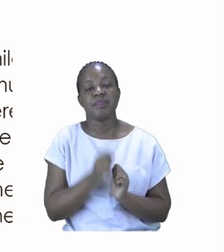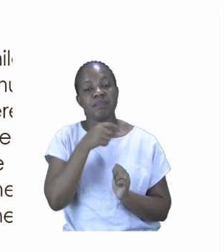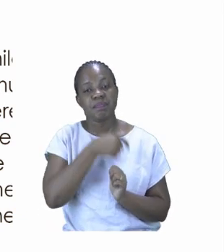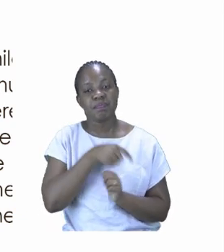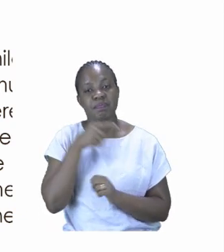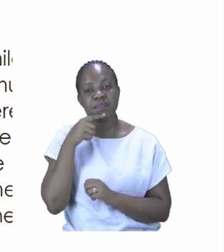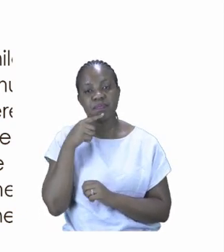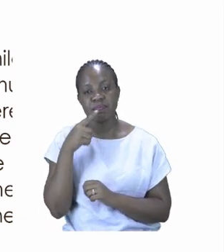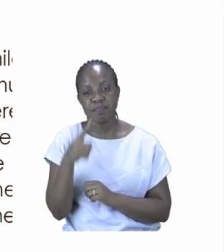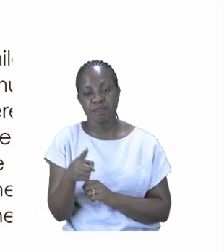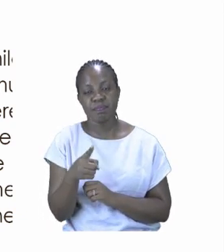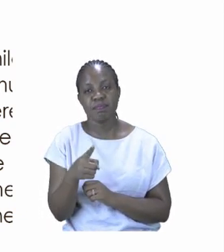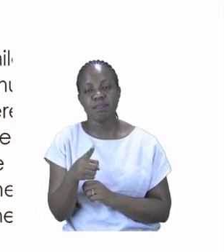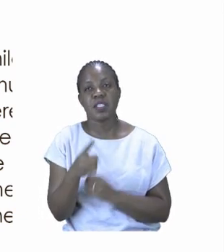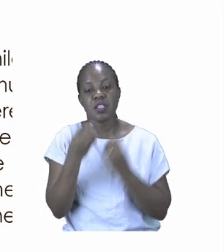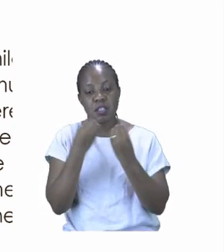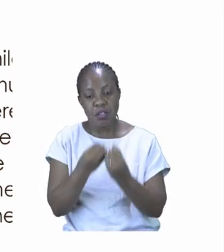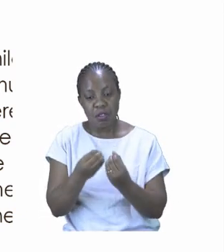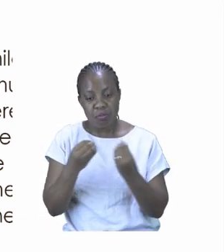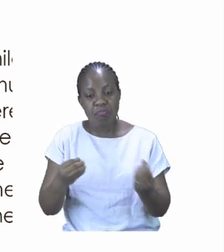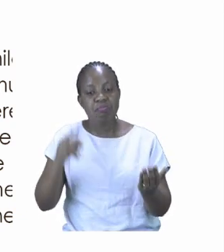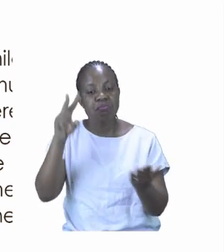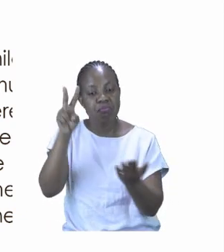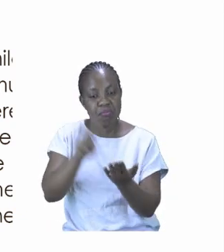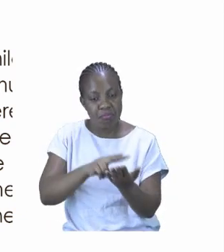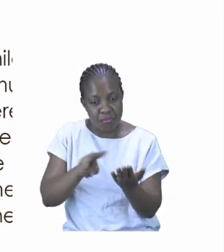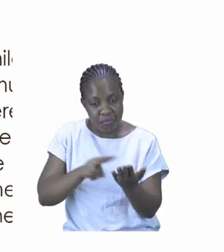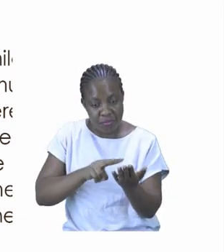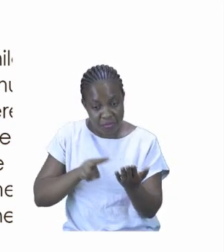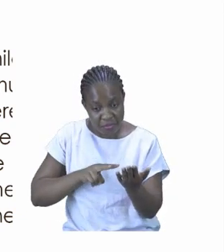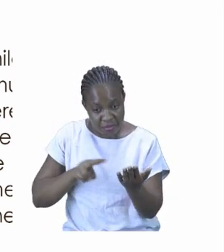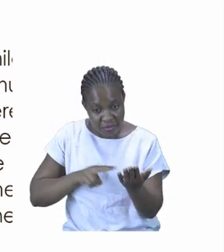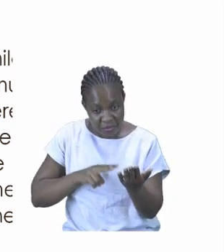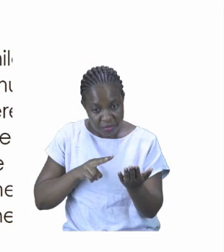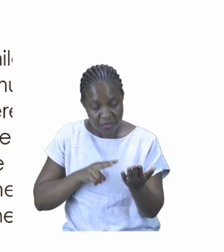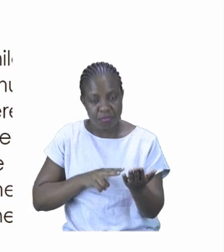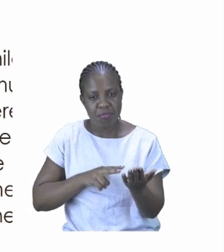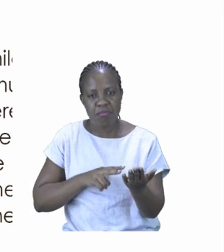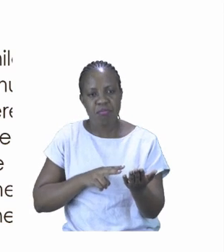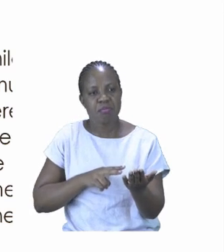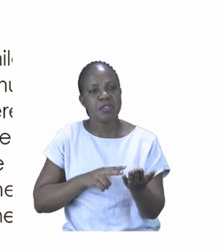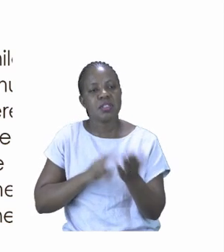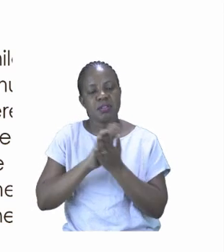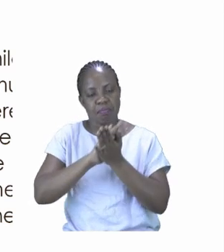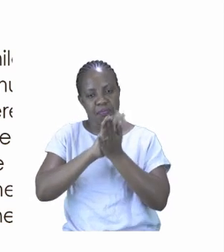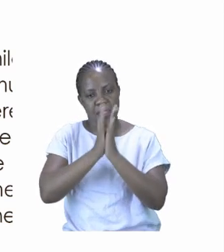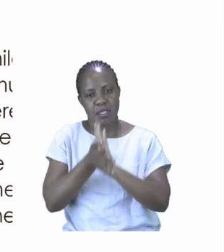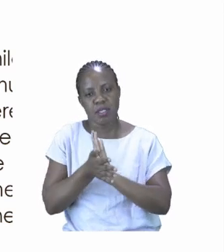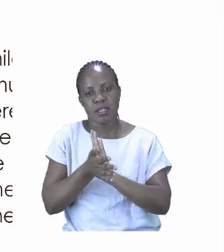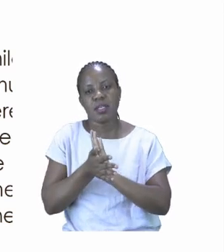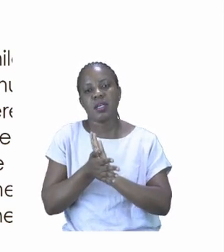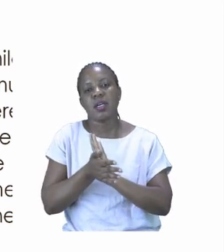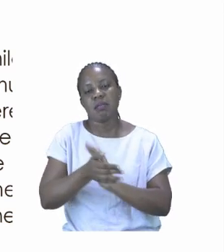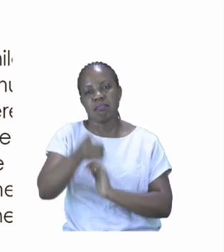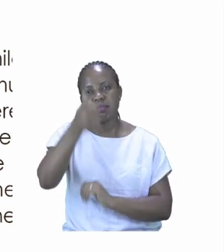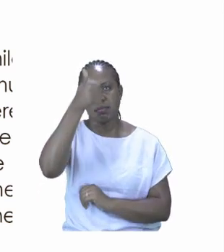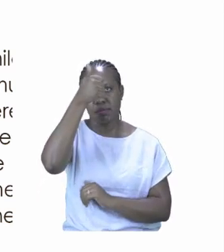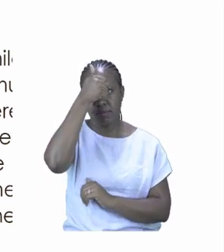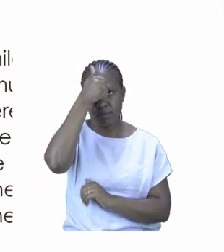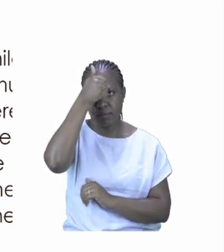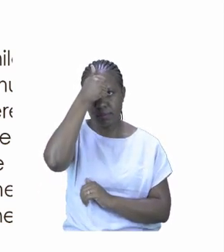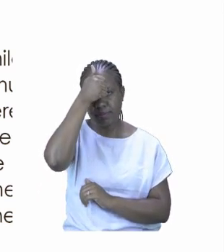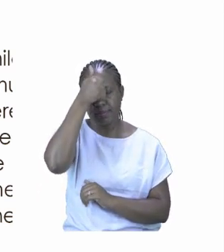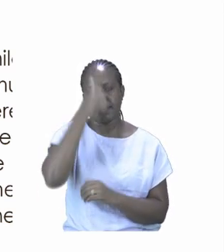who read books become clever. Now, we are